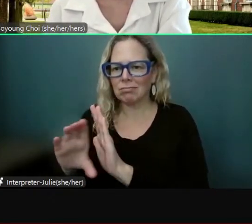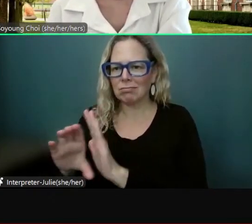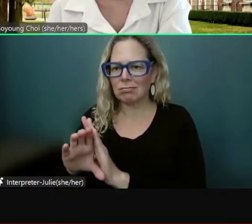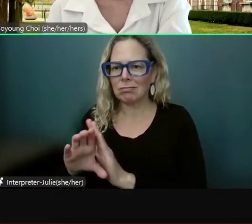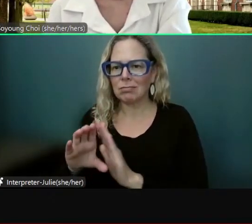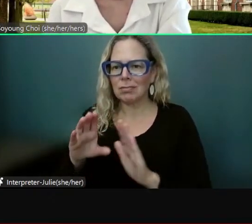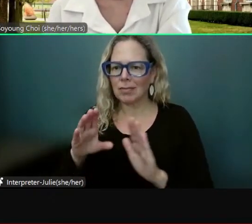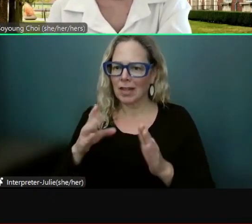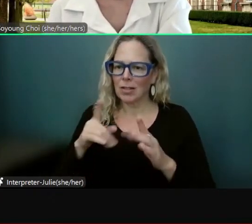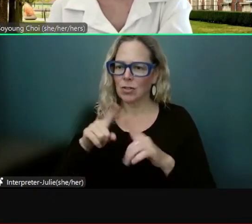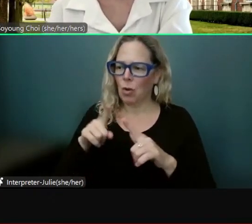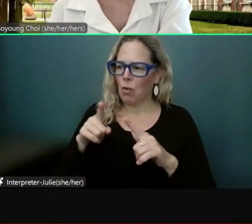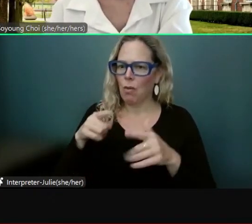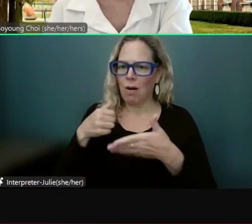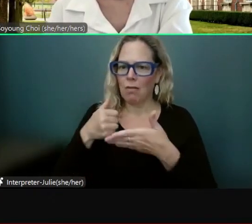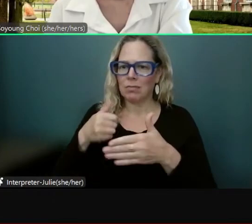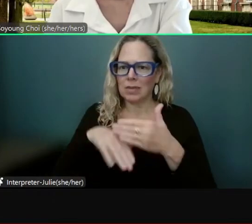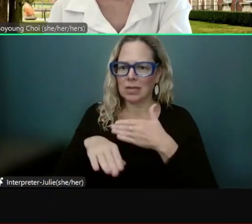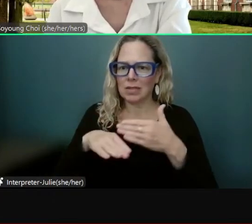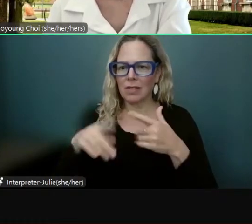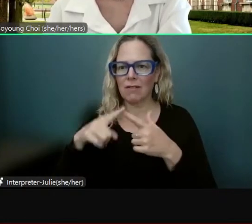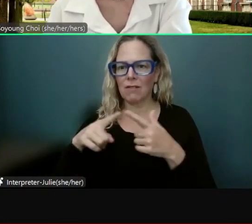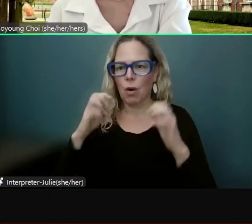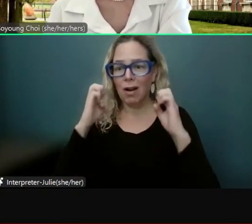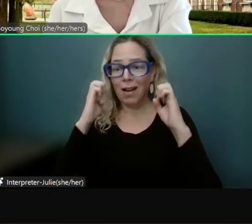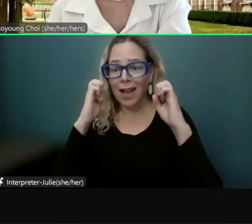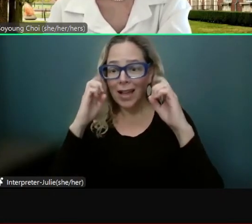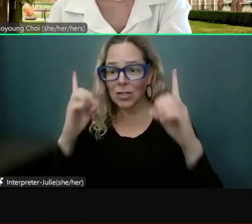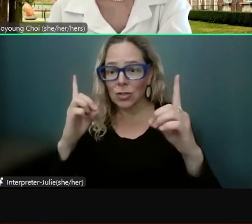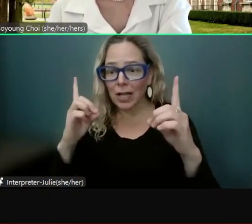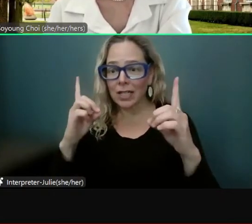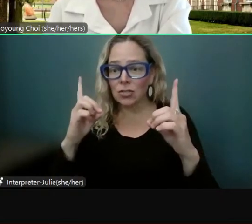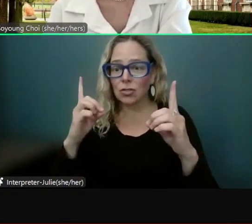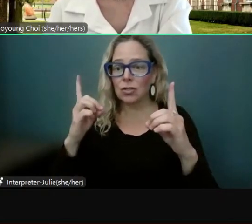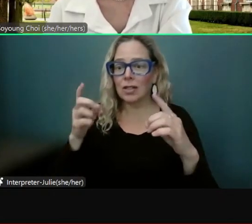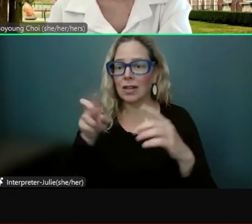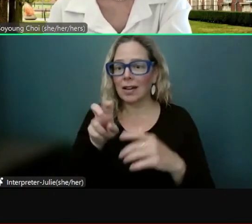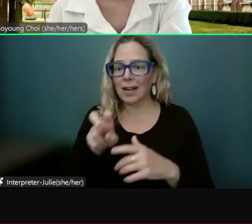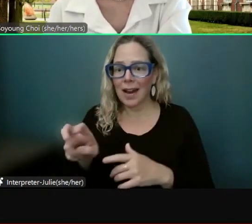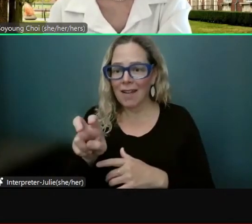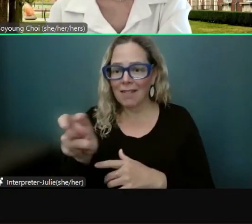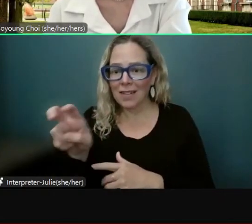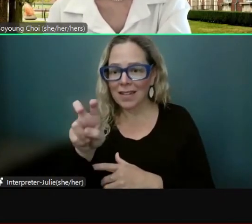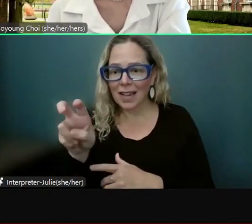like education, navigation, and health communication.